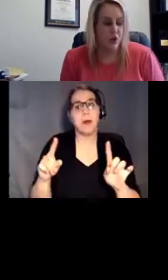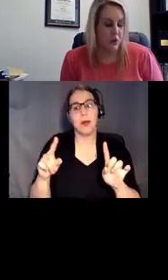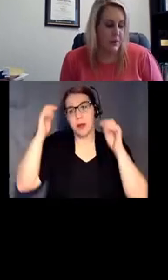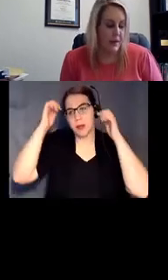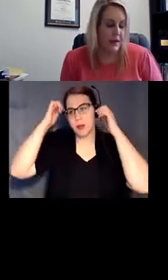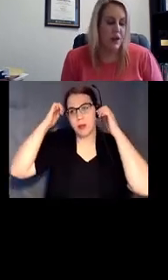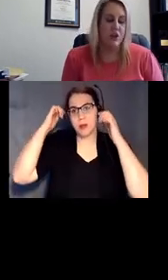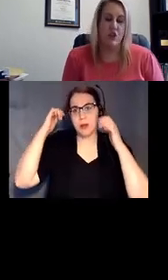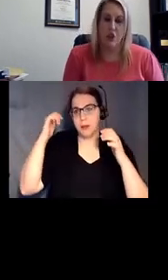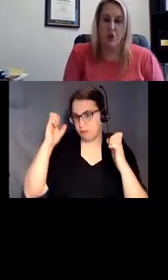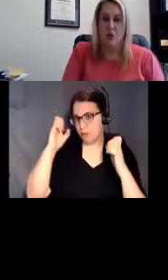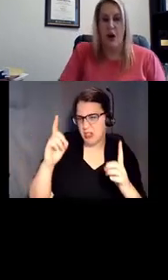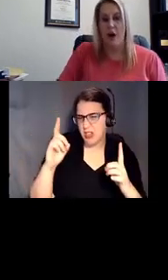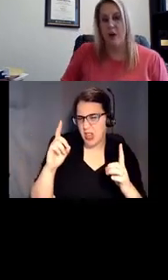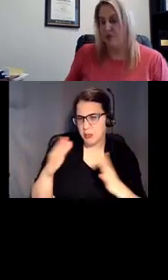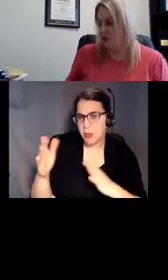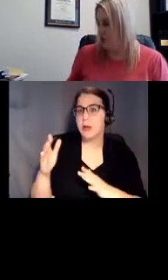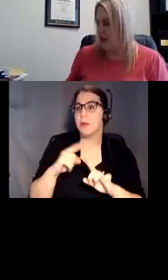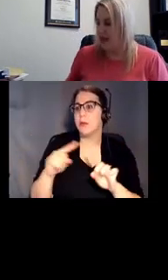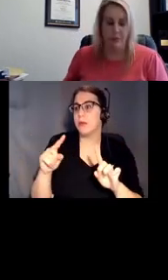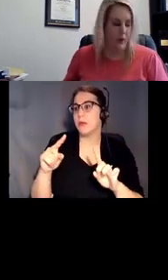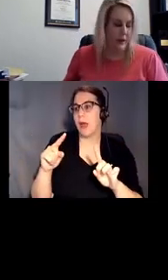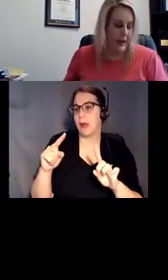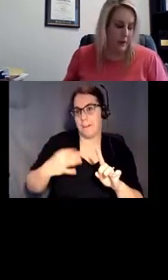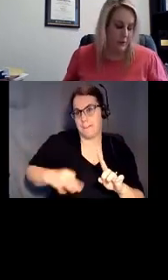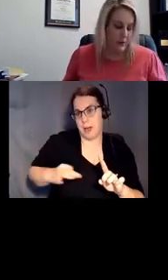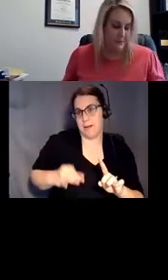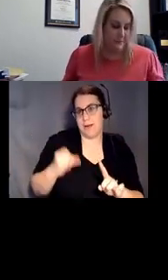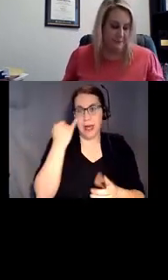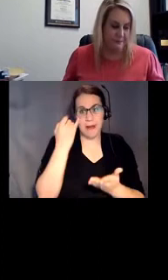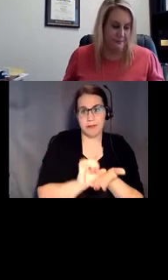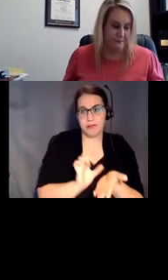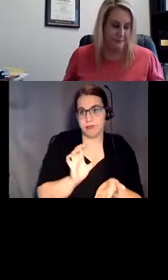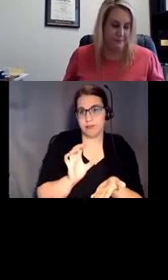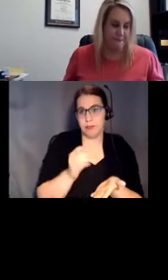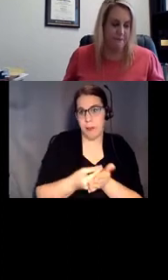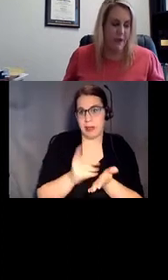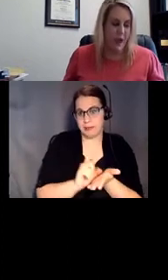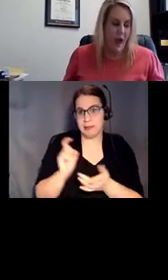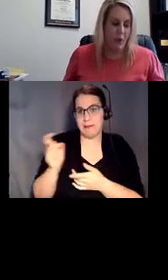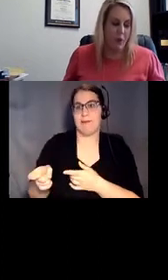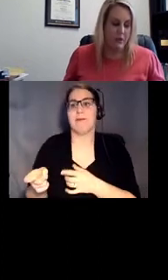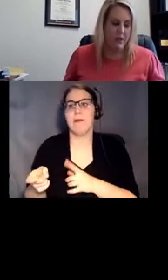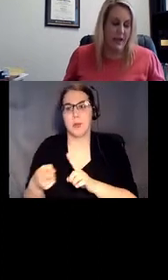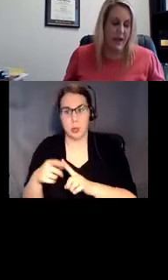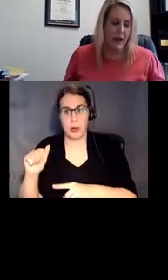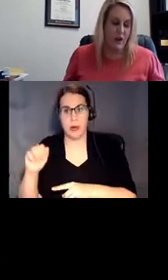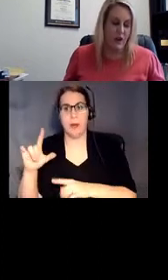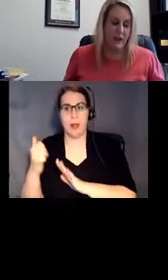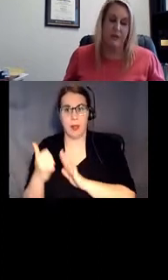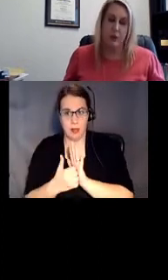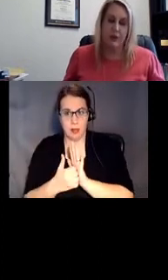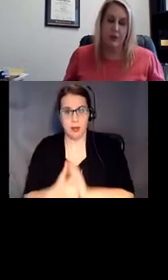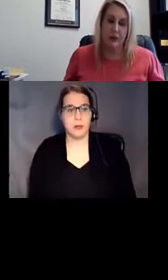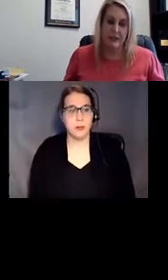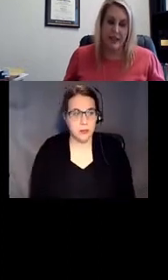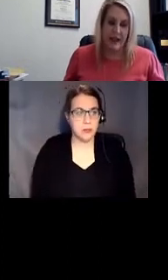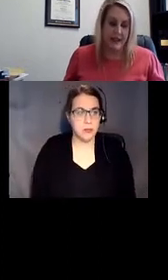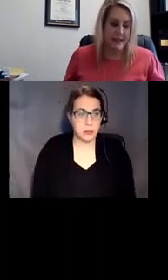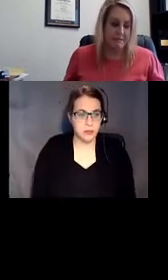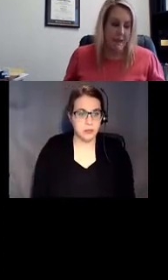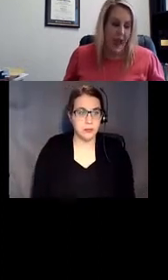to contributing to a West Virginia ABLE account. I will say that currently